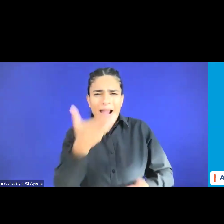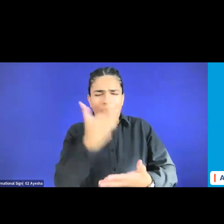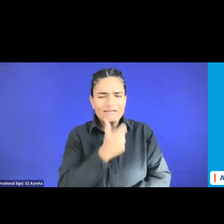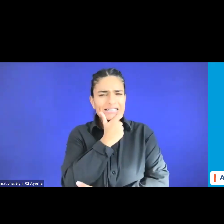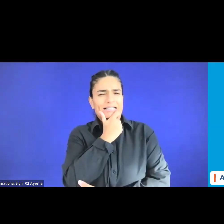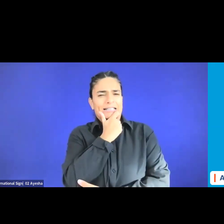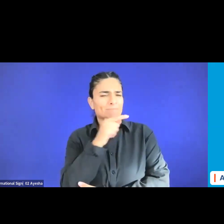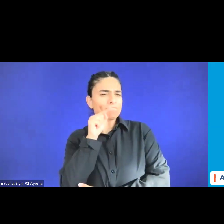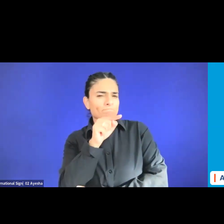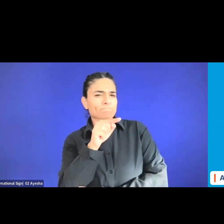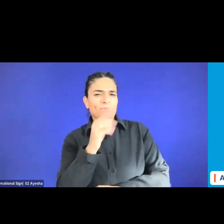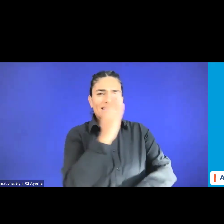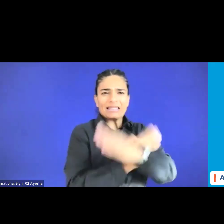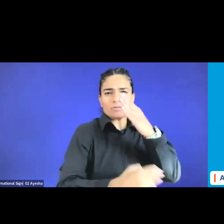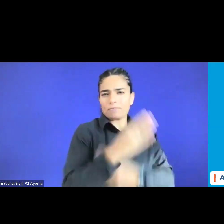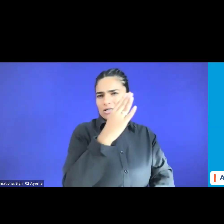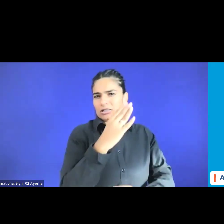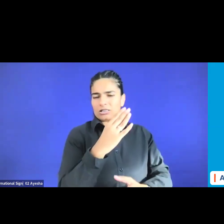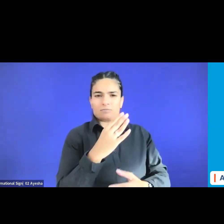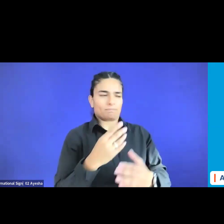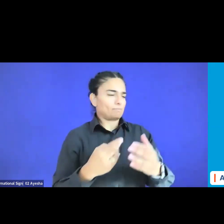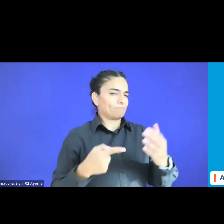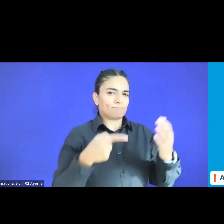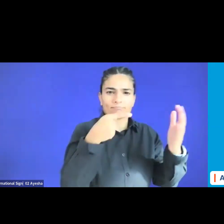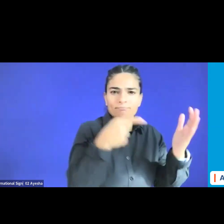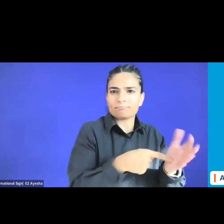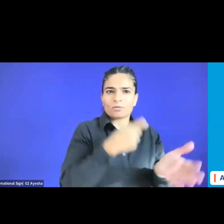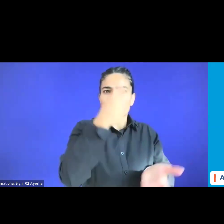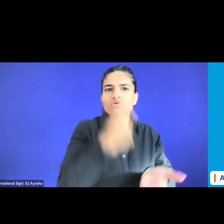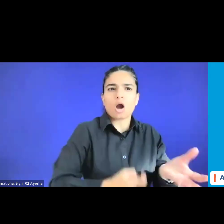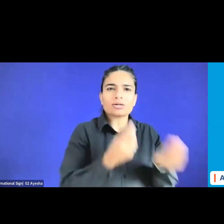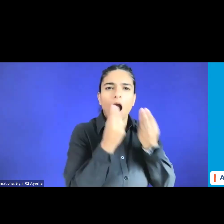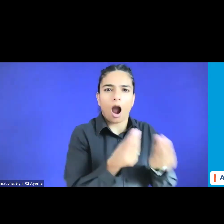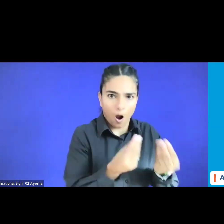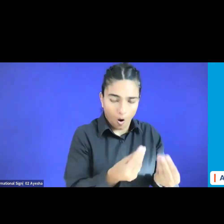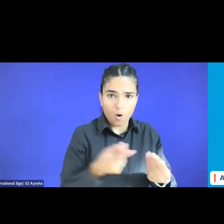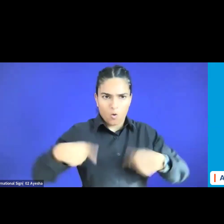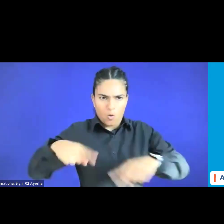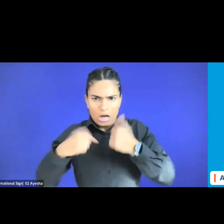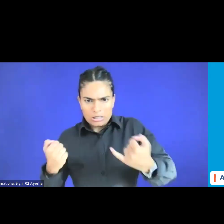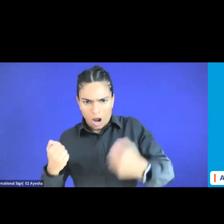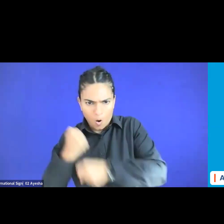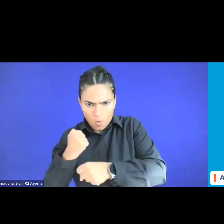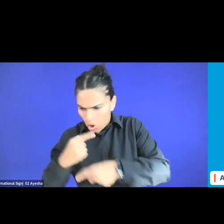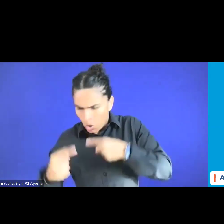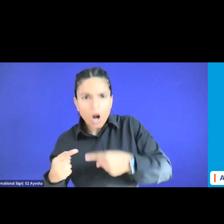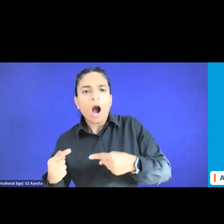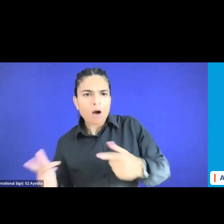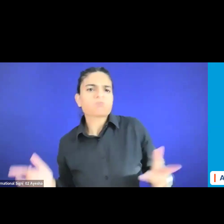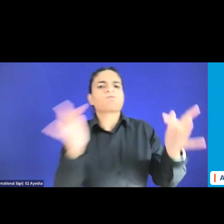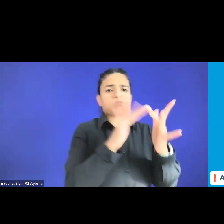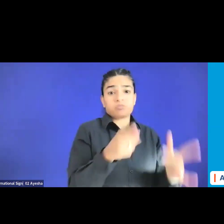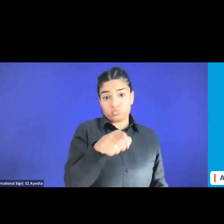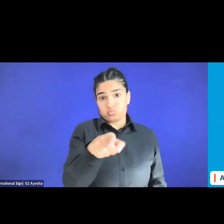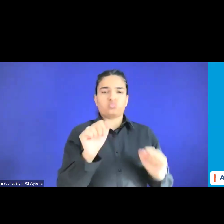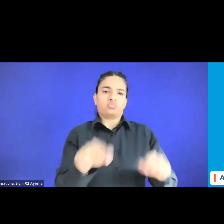currently undertaking, you can contact me directly. I will put my email address in the chat, and